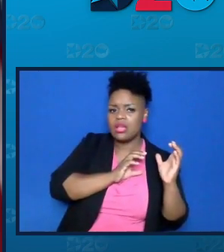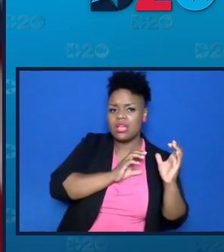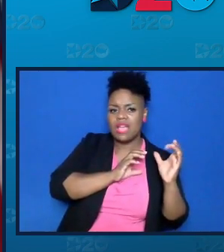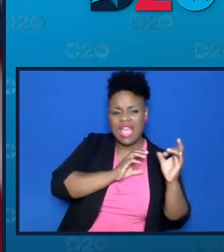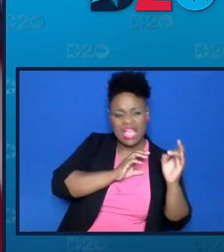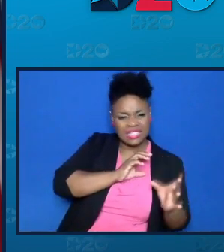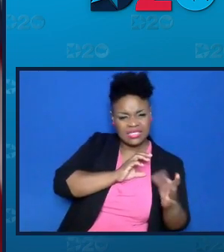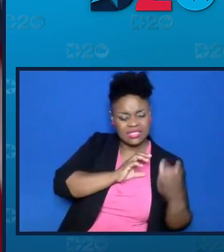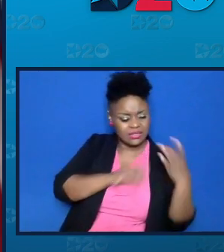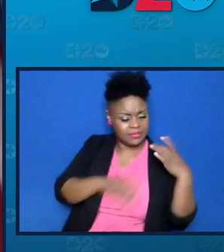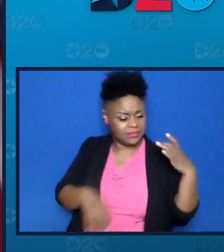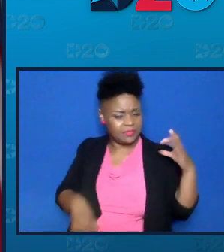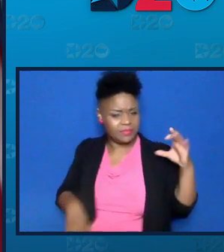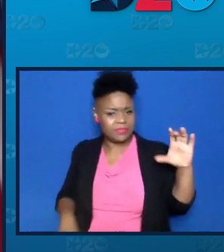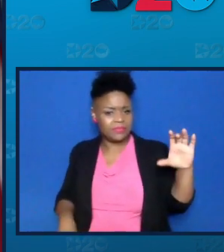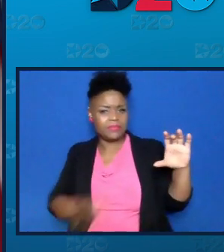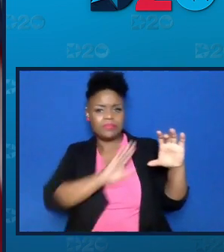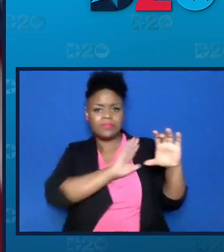And to end the hard work